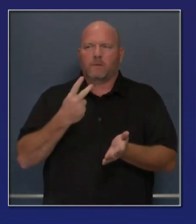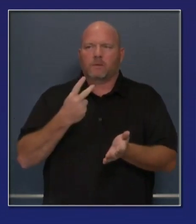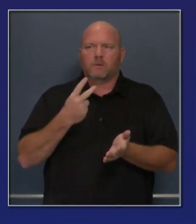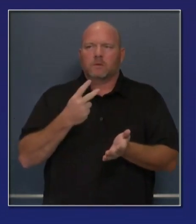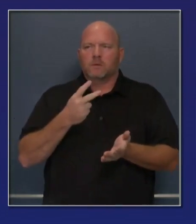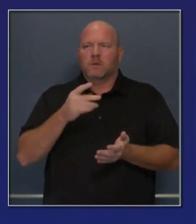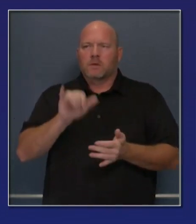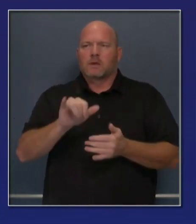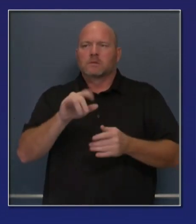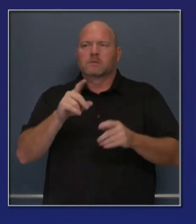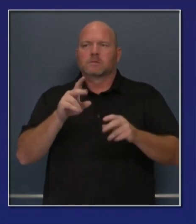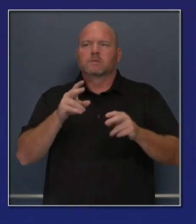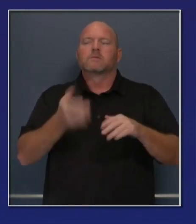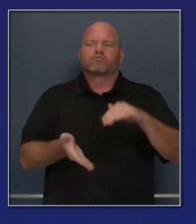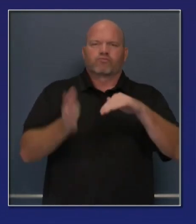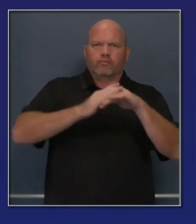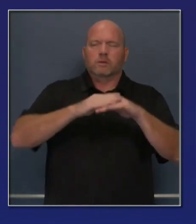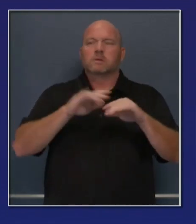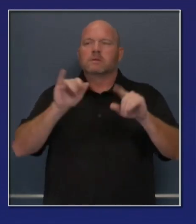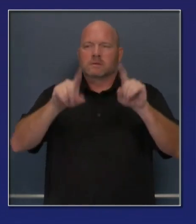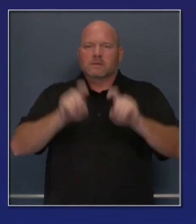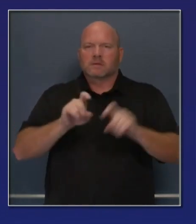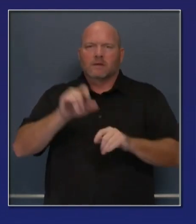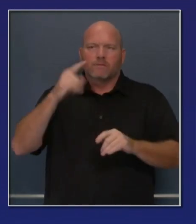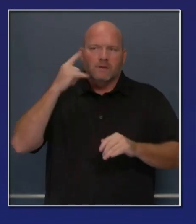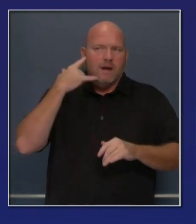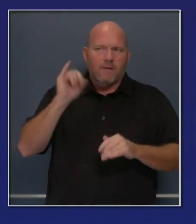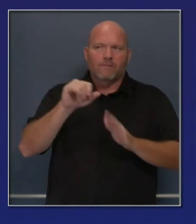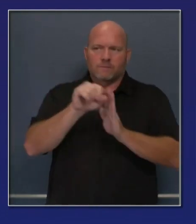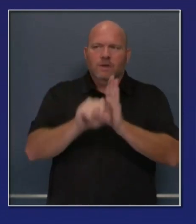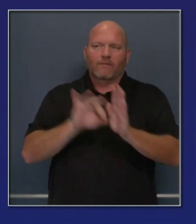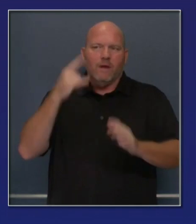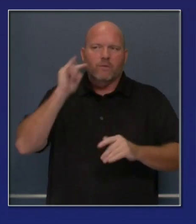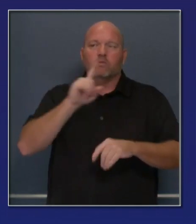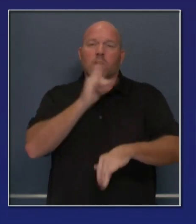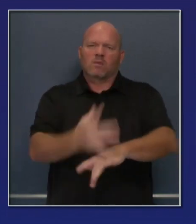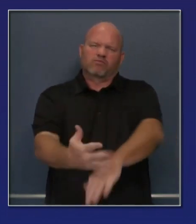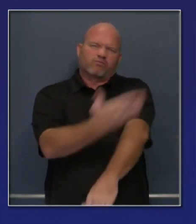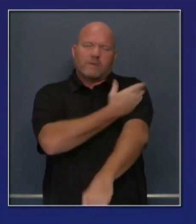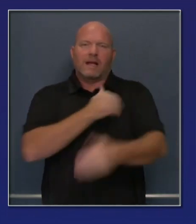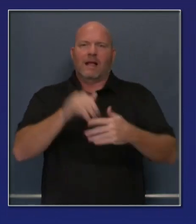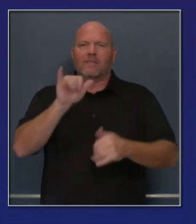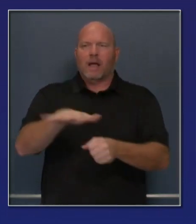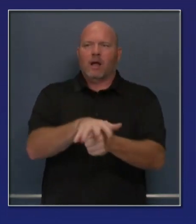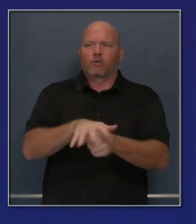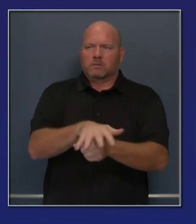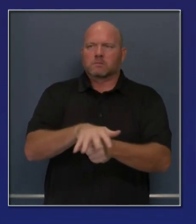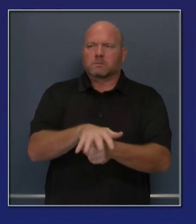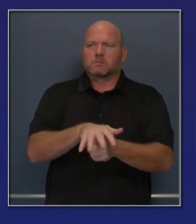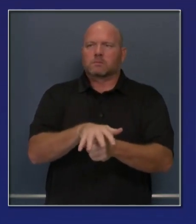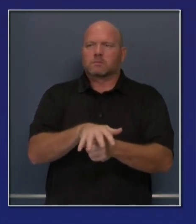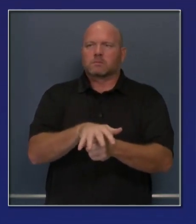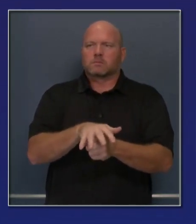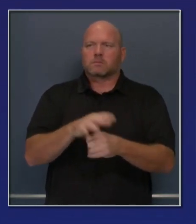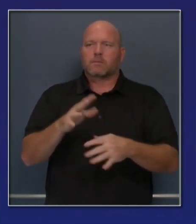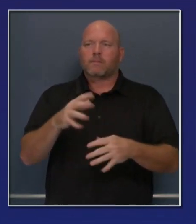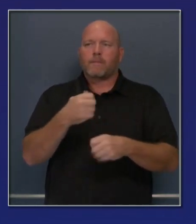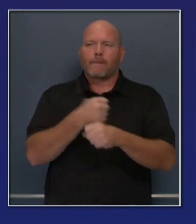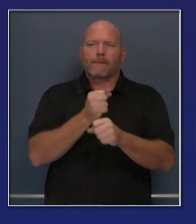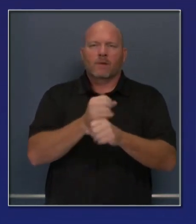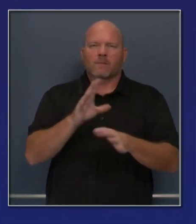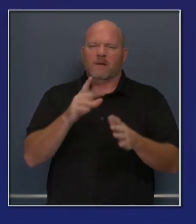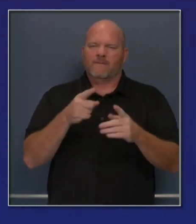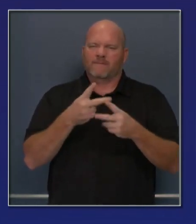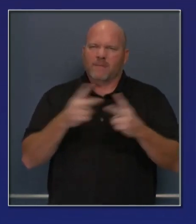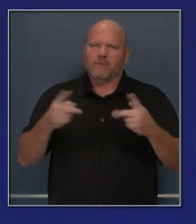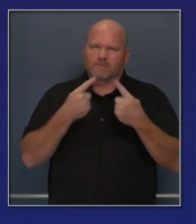state of California. Real progress is being made in that space, and we look forward to making that announcement very, very shortly. We